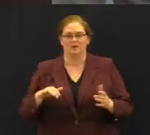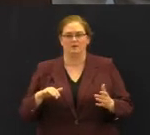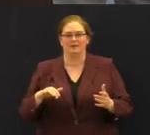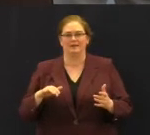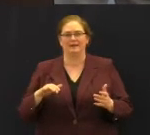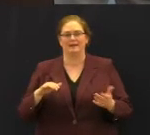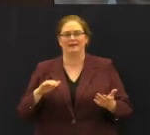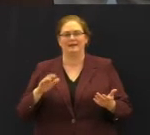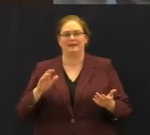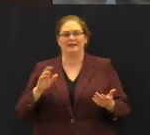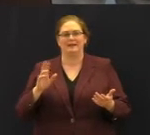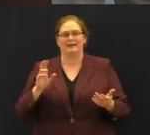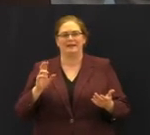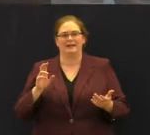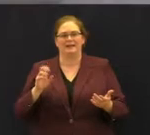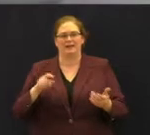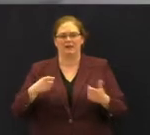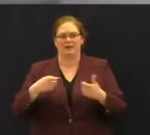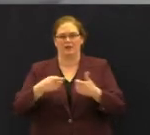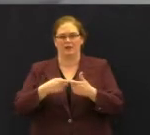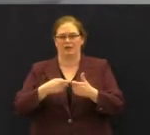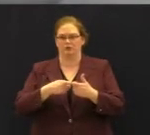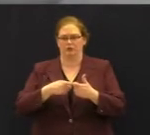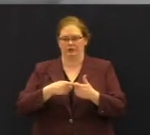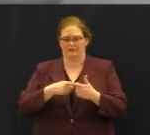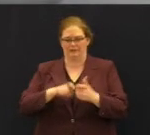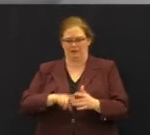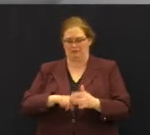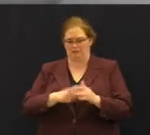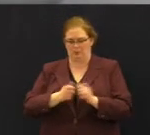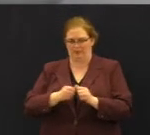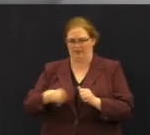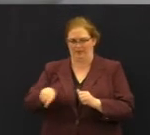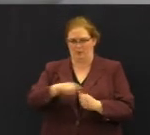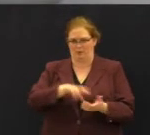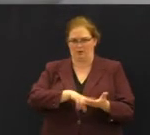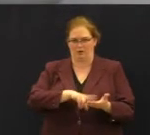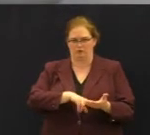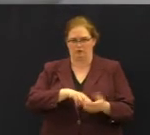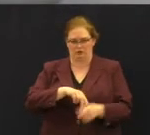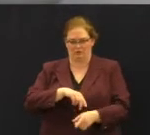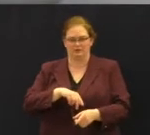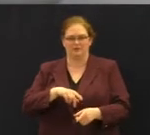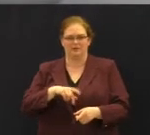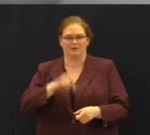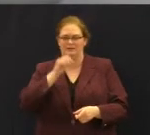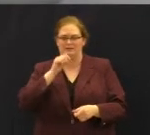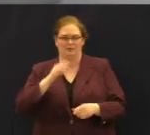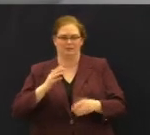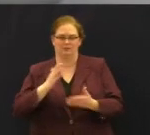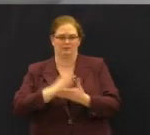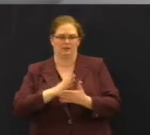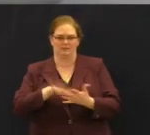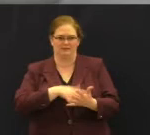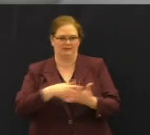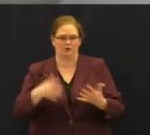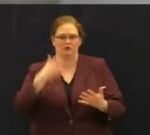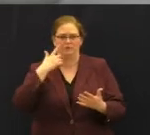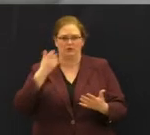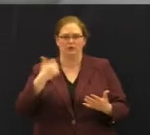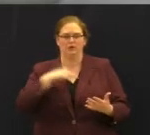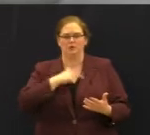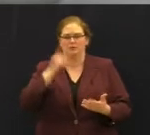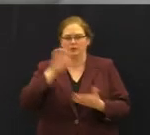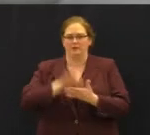even though electric isn't being awarded with these contracts that are being awarded here today, isn't going to interrupt our schedule whatsoever, because we believe